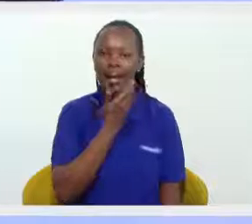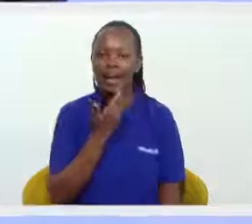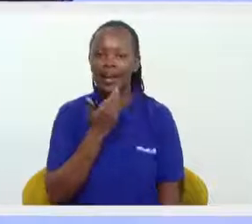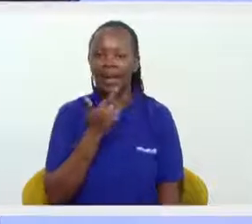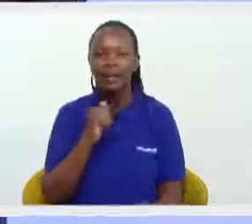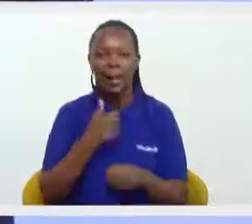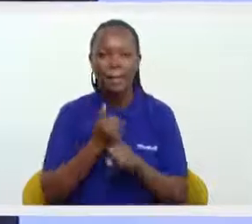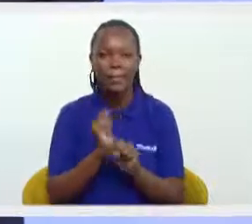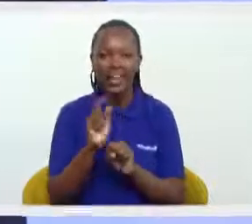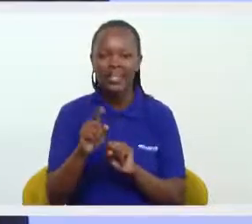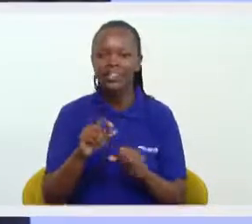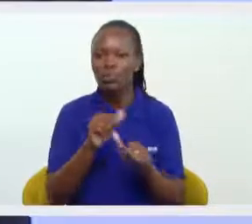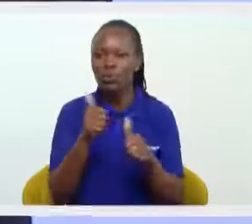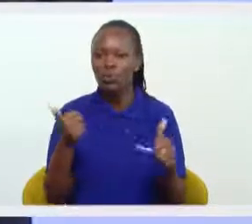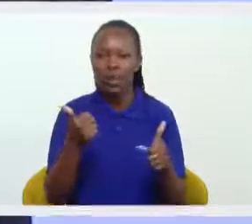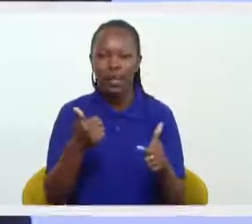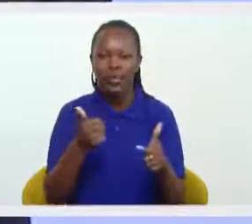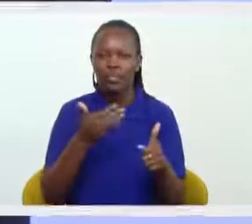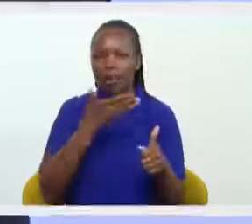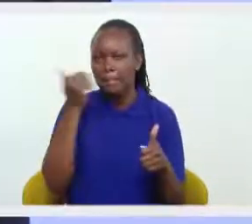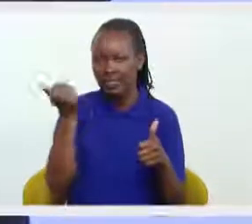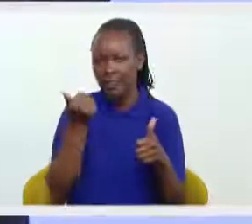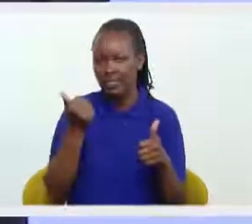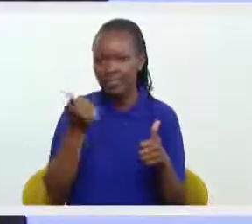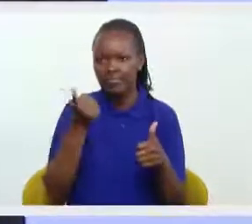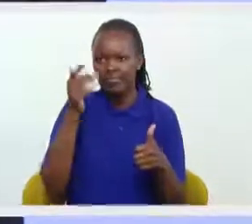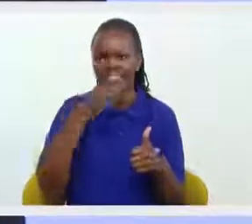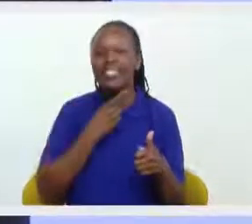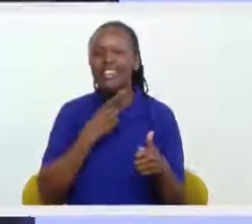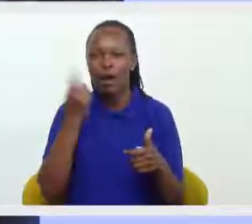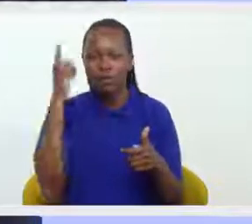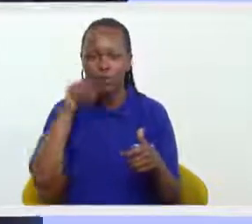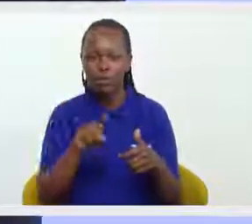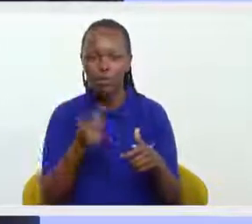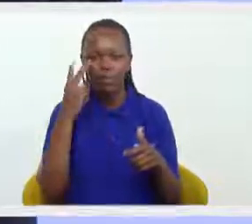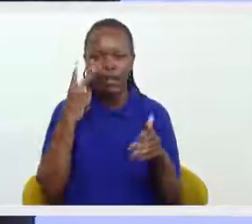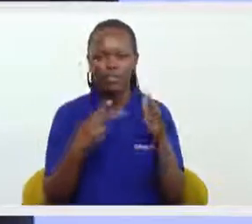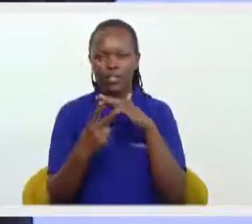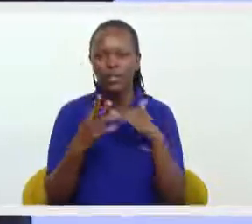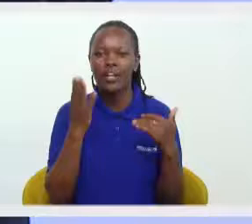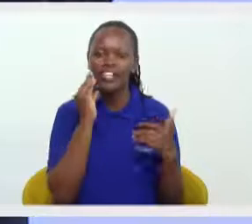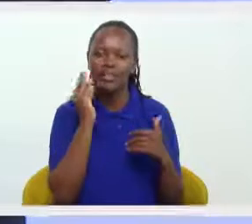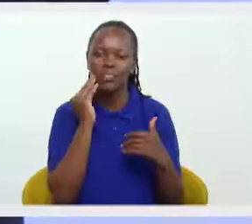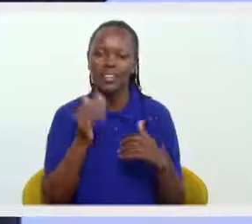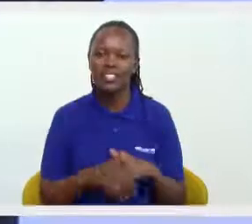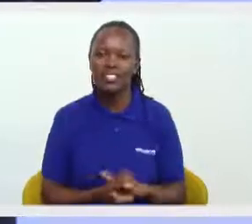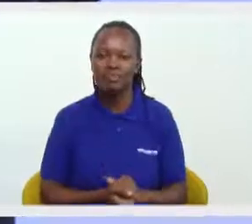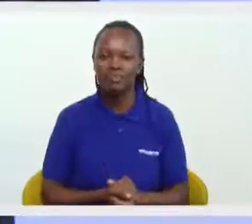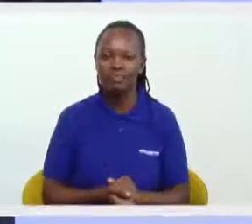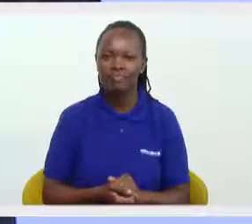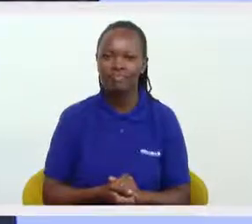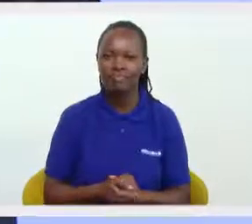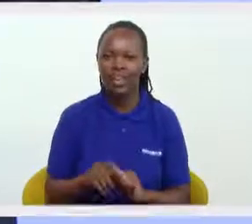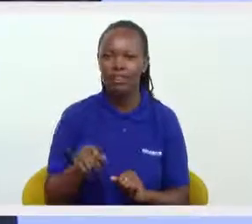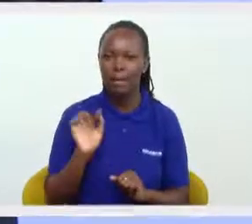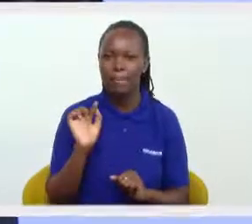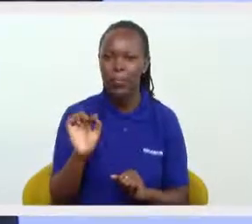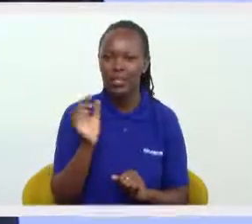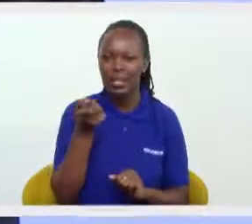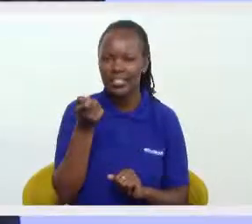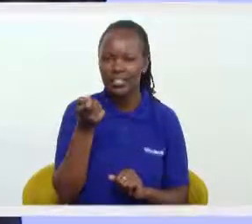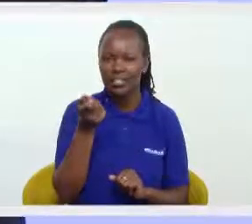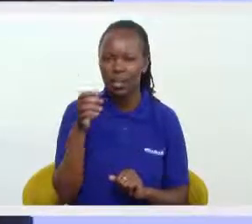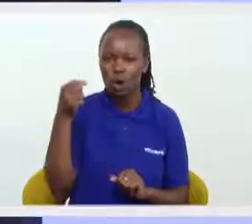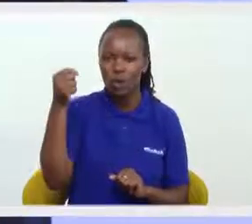really personalized to whatever works best for you and your vision and your experience. All right, I'm going to pause the podcast.